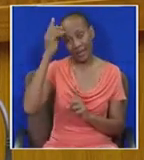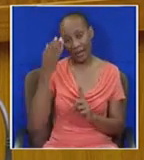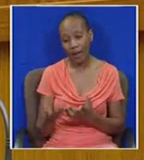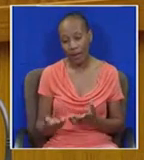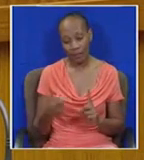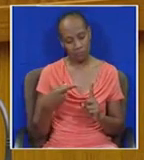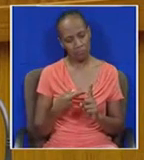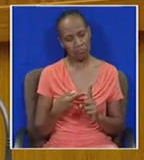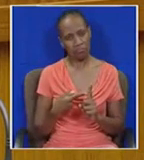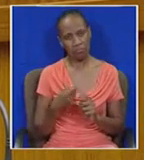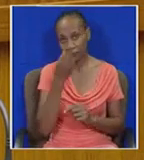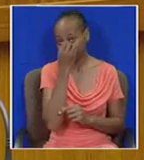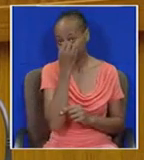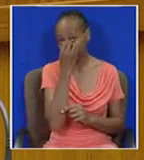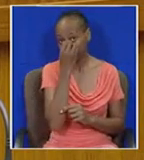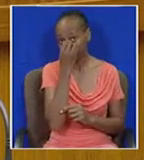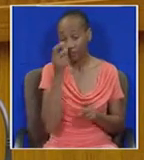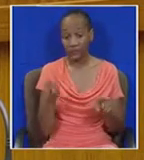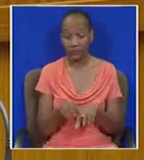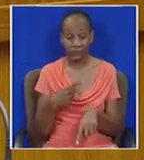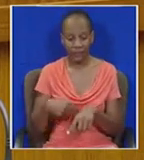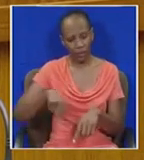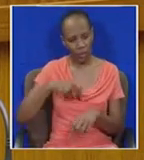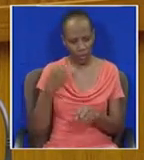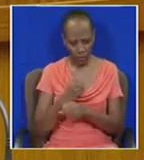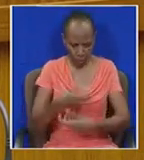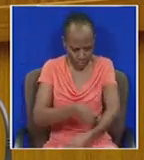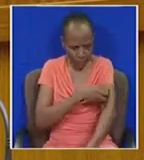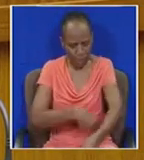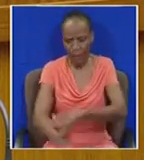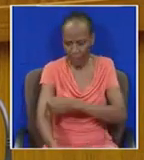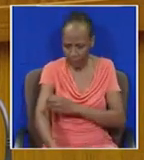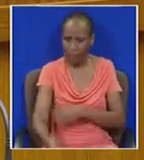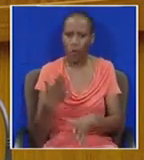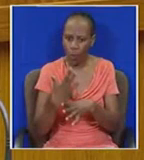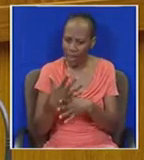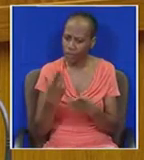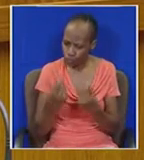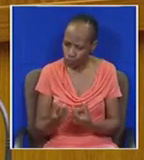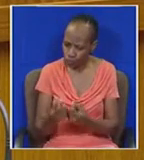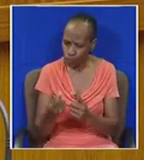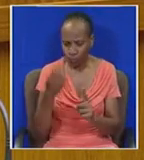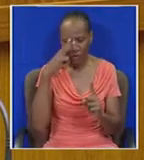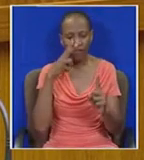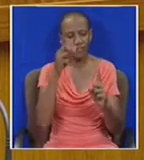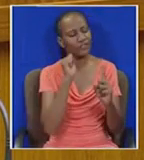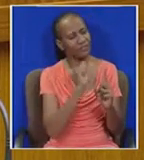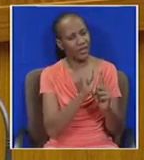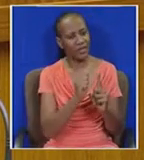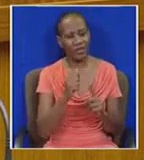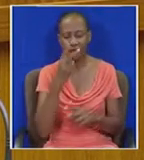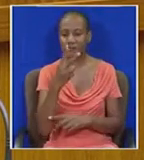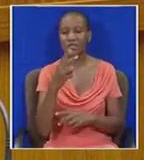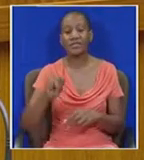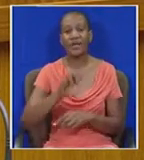our icon, we shall intensify our efforts to realize his vision of a united South Africa in